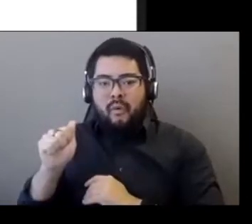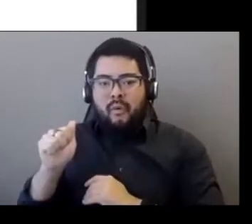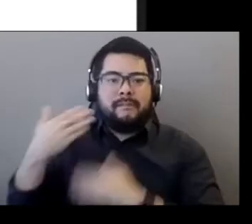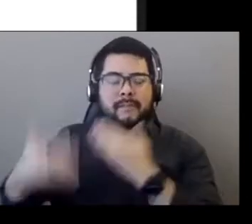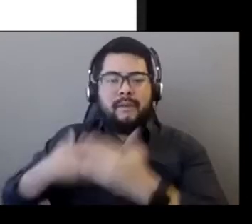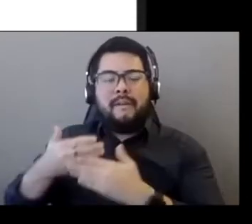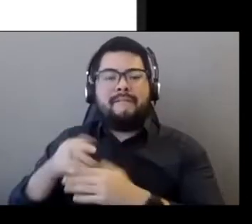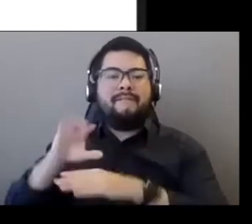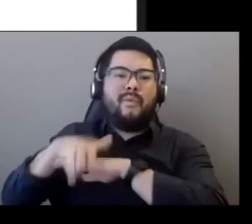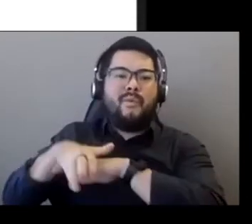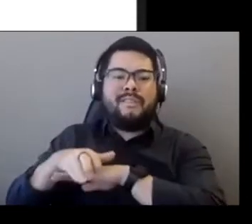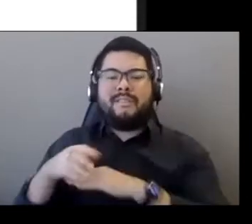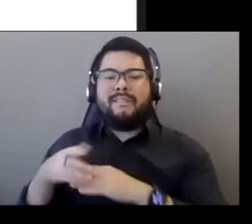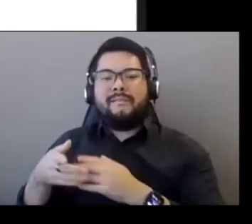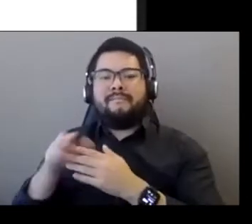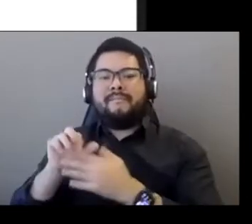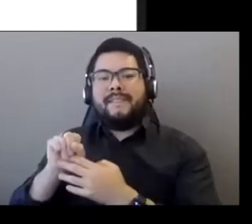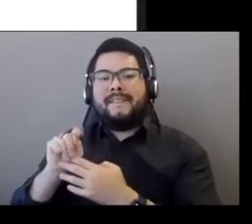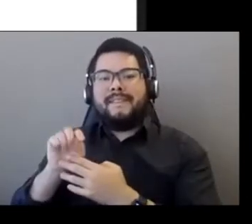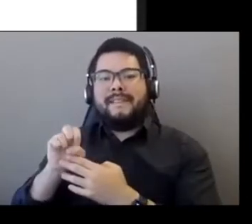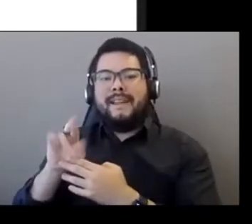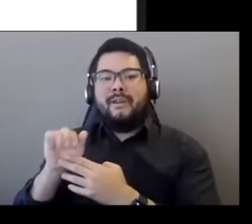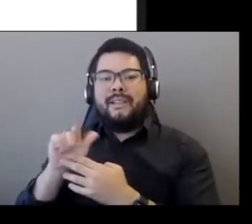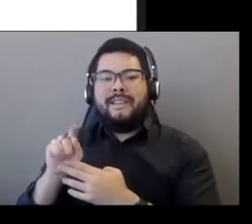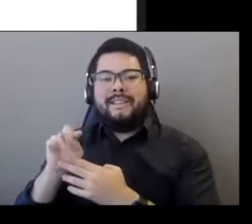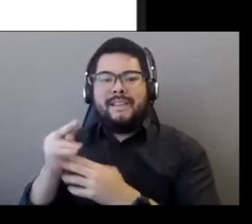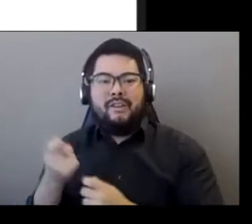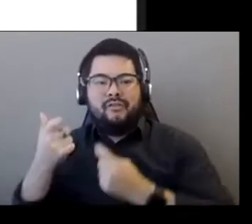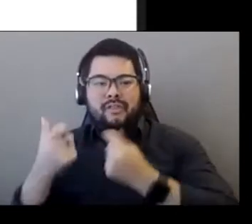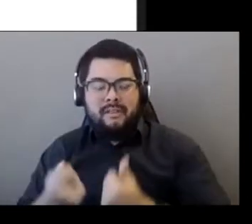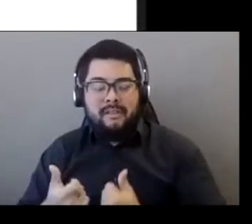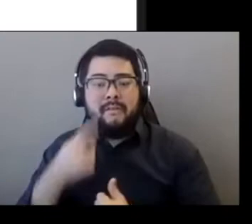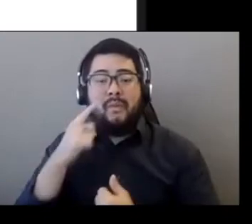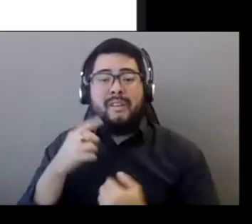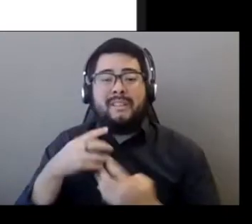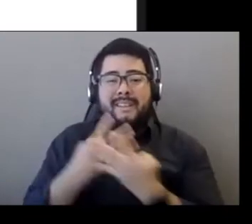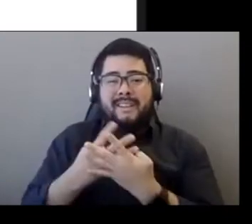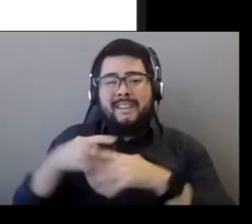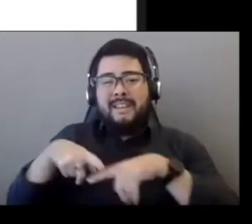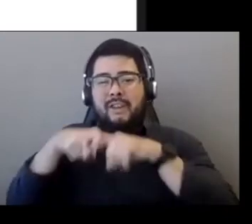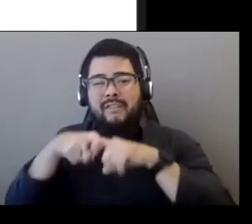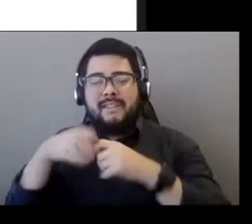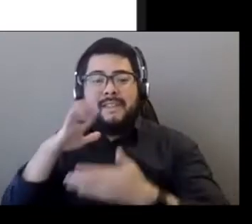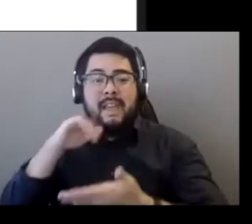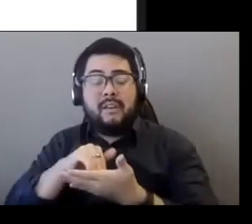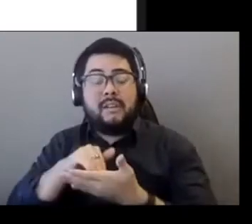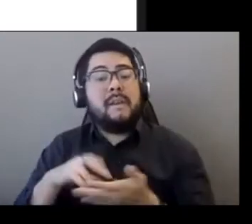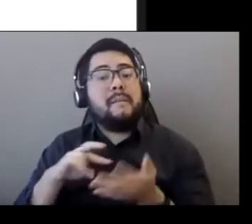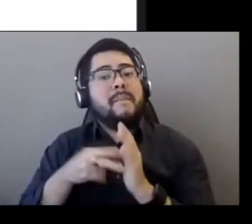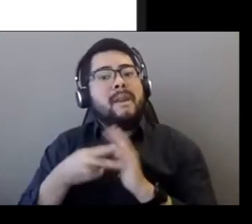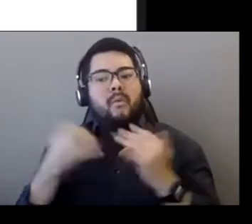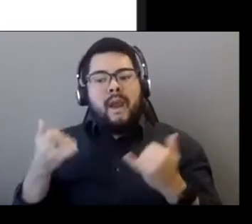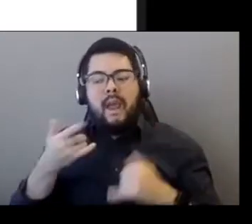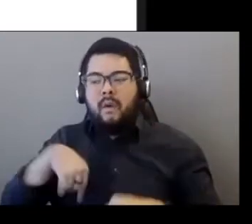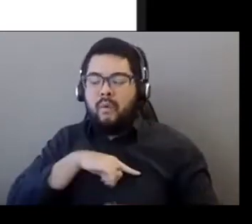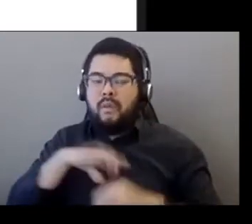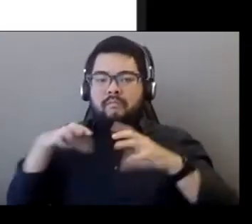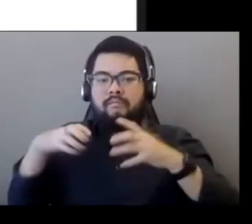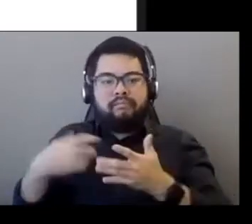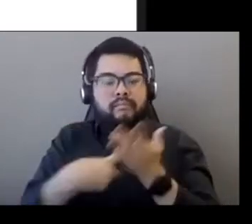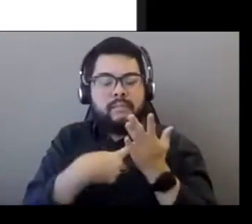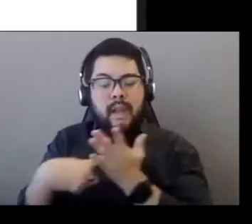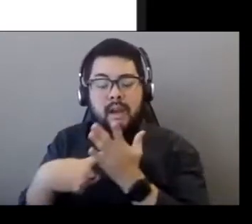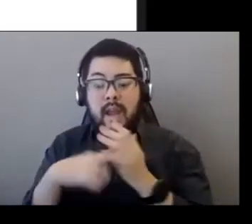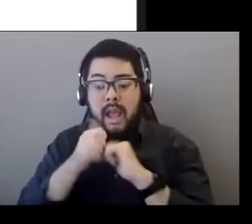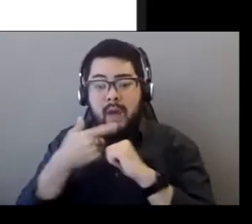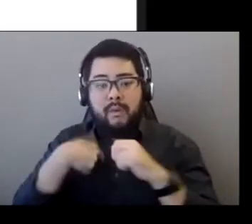sterilizations on people caged in detention centers. This and much more is under the context in which a group of folks began to shape the